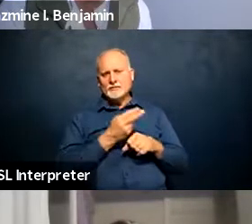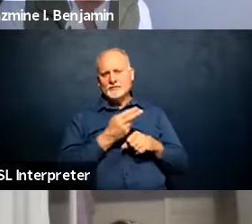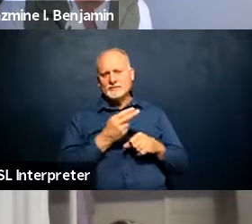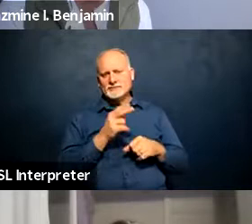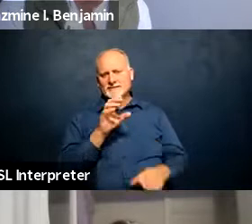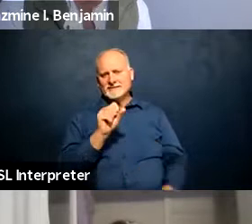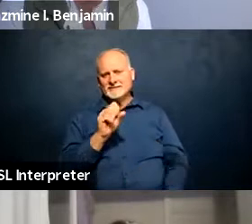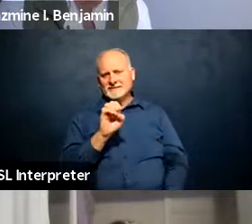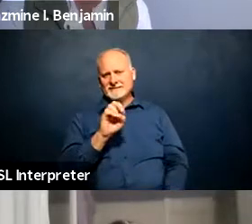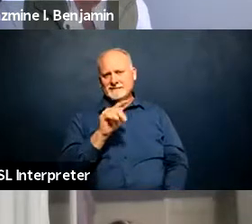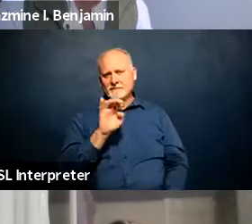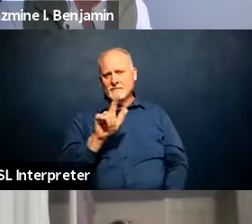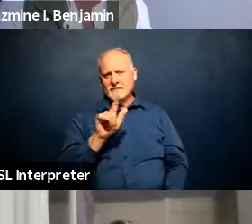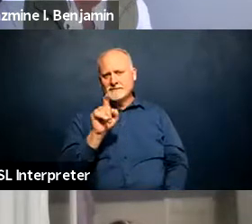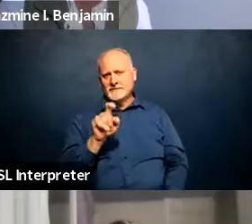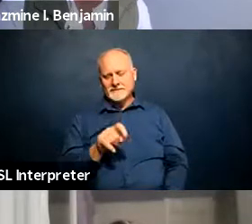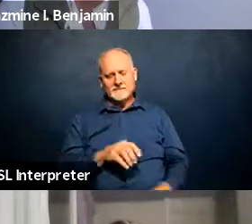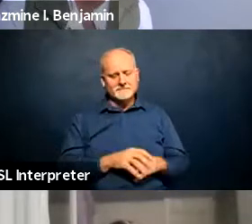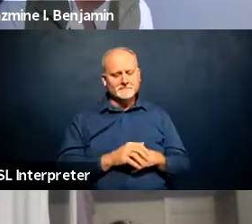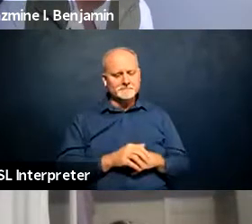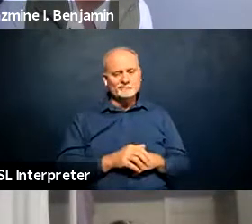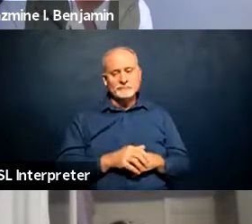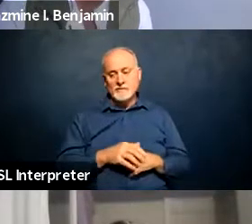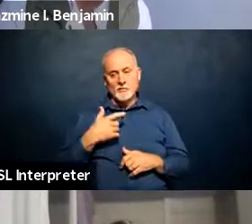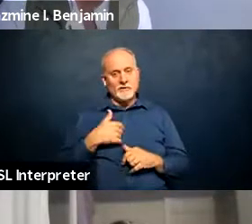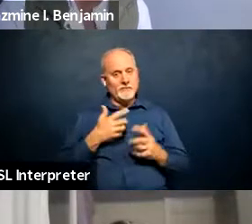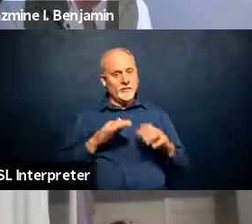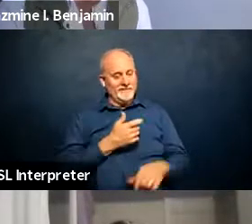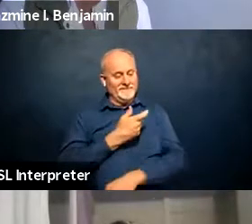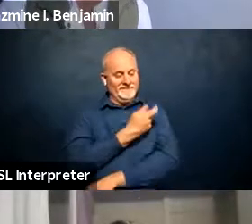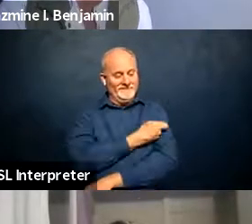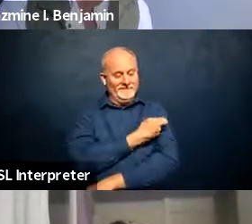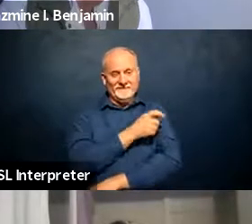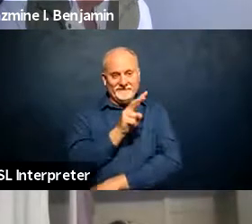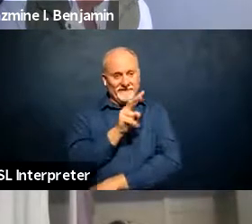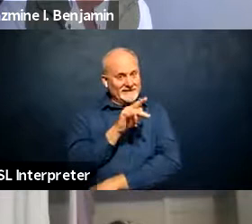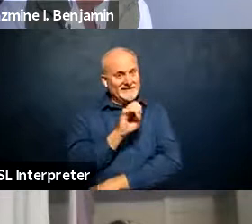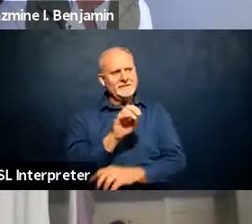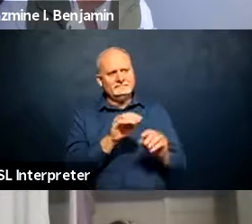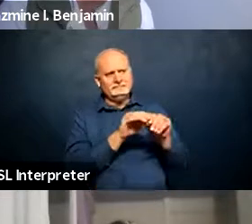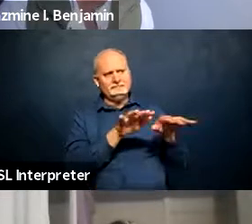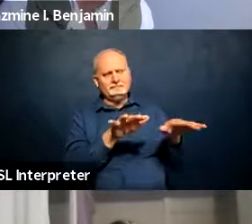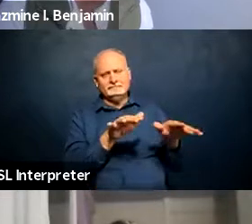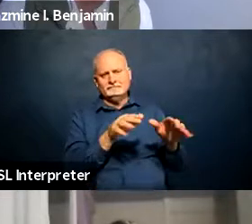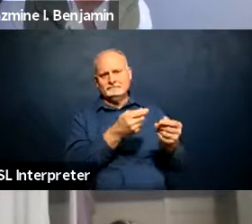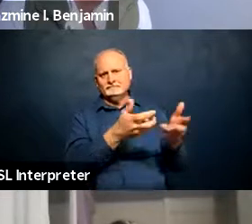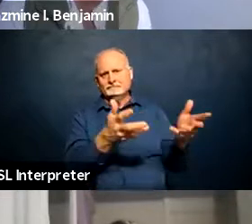As Dr. Vickers mentioned, vaccine rollout has begun on campus, and I'm really excited for those that have already gotten the vaccine, as well as for